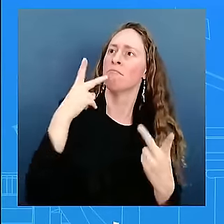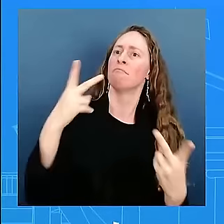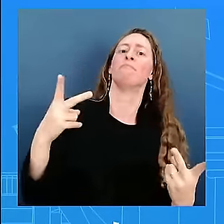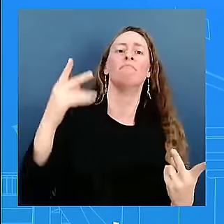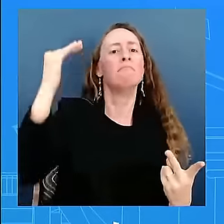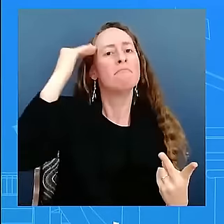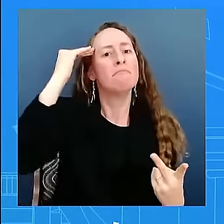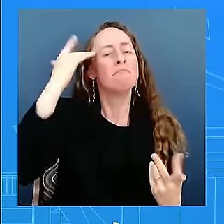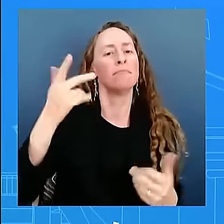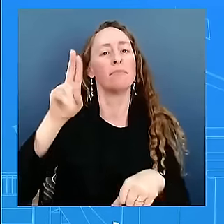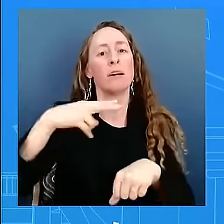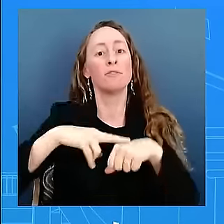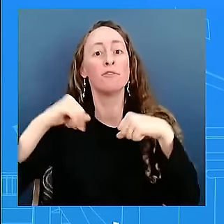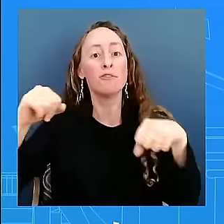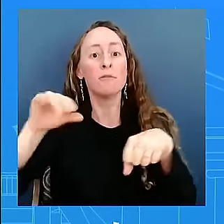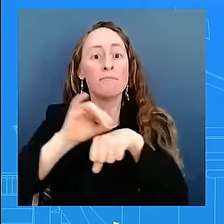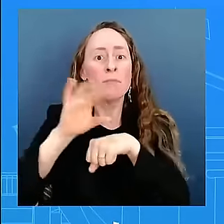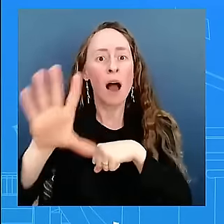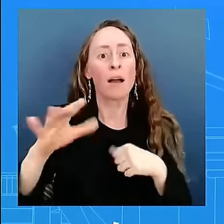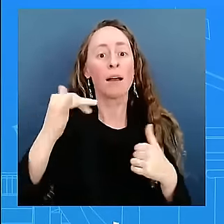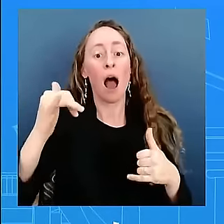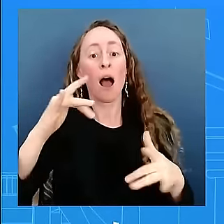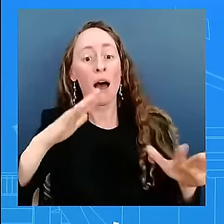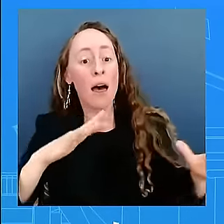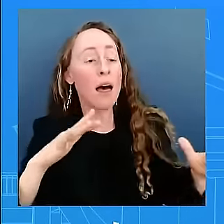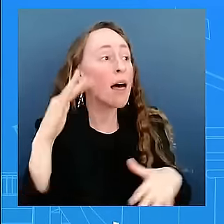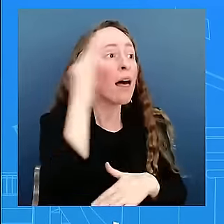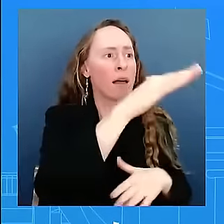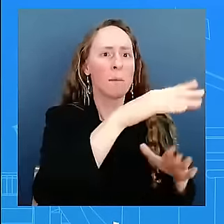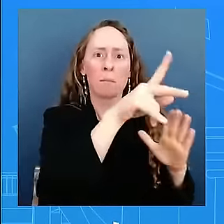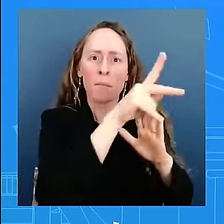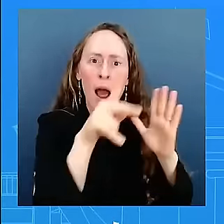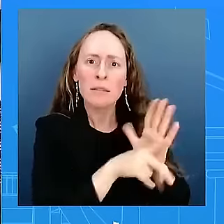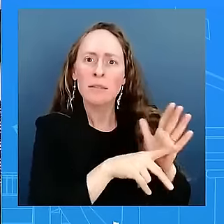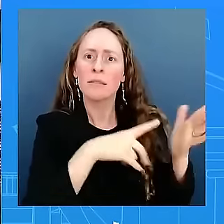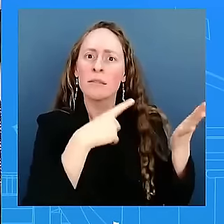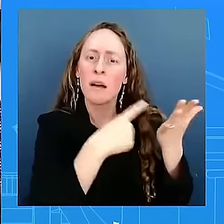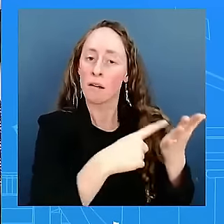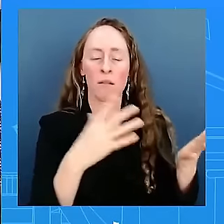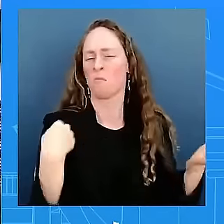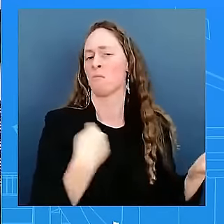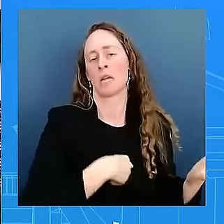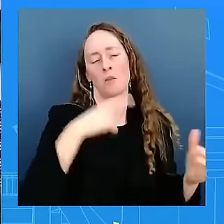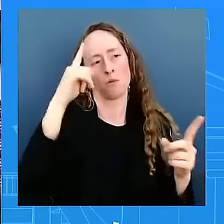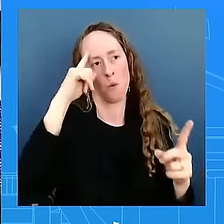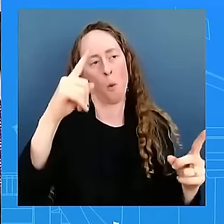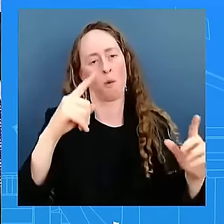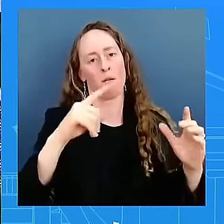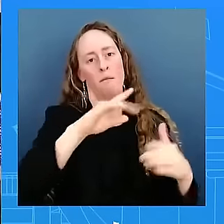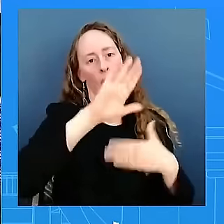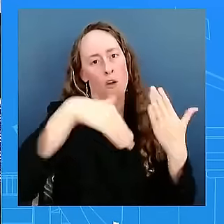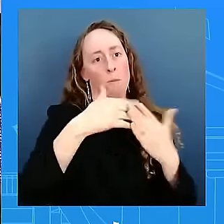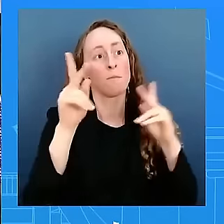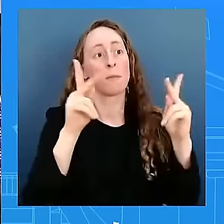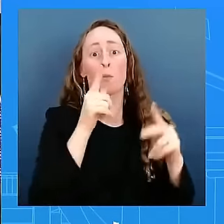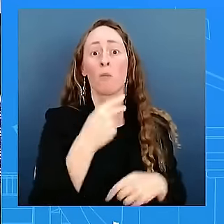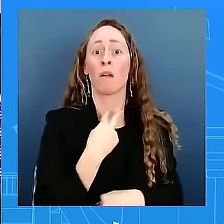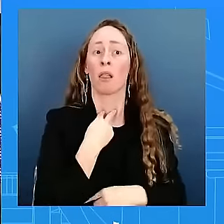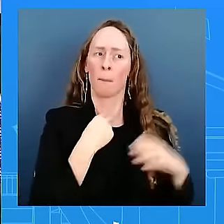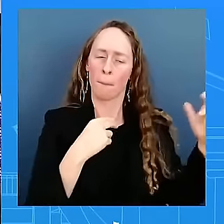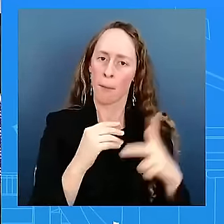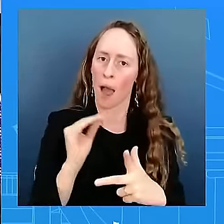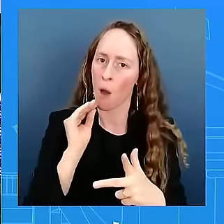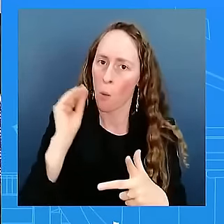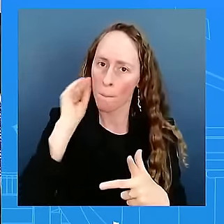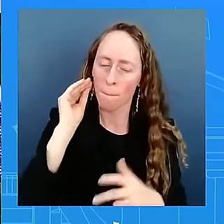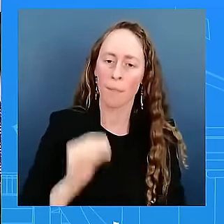we are getting Americans home. And I'll leave it there. Are there going to be any events here at the White House with the prisoners, the American